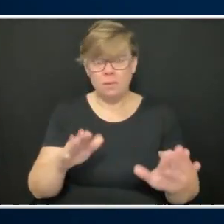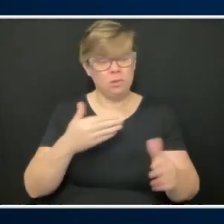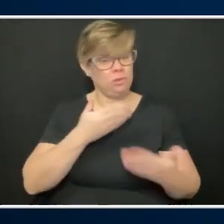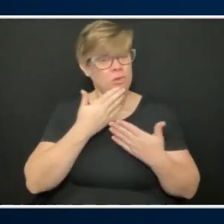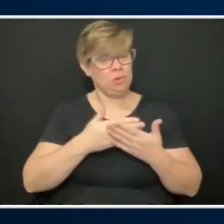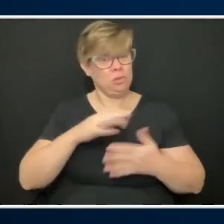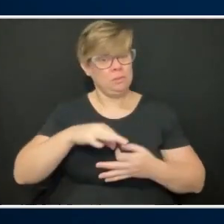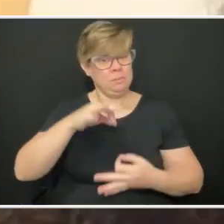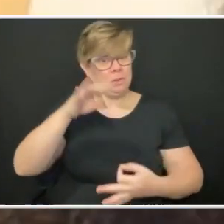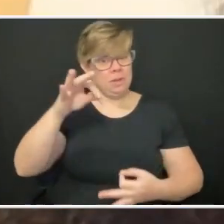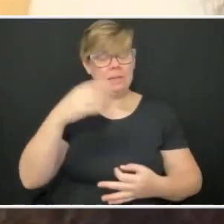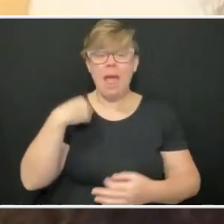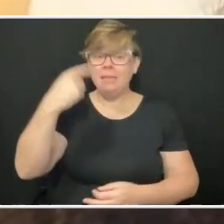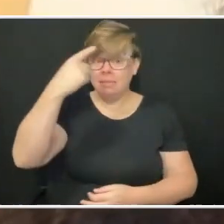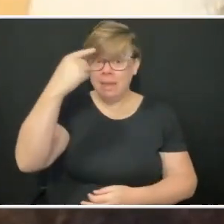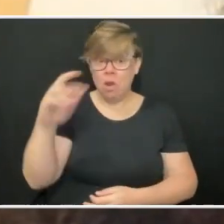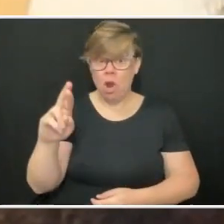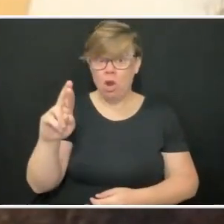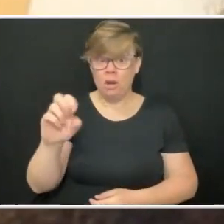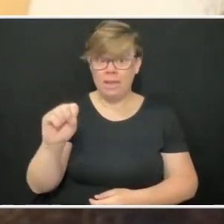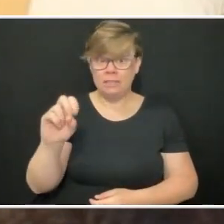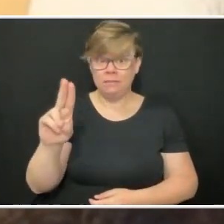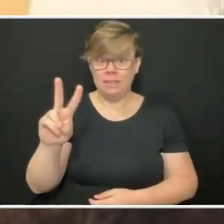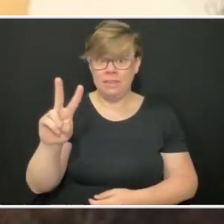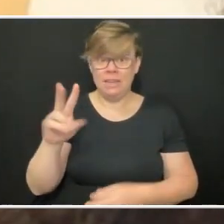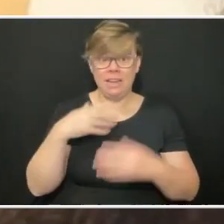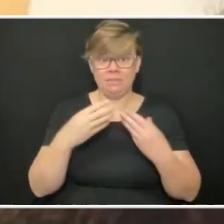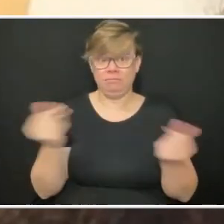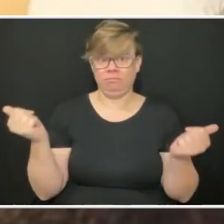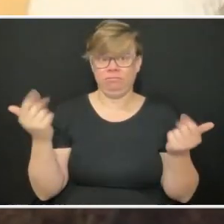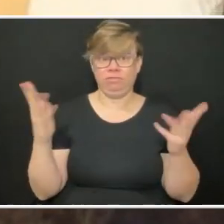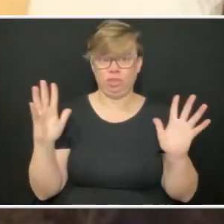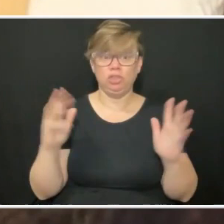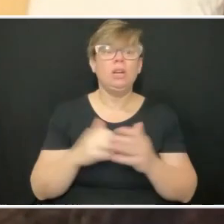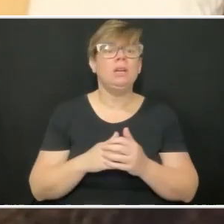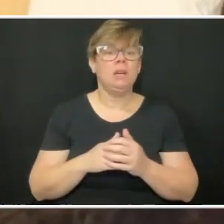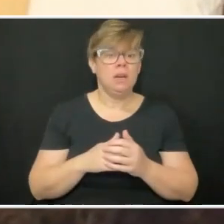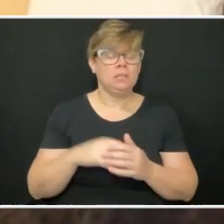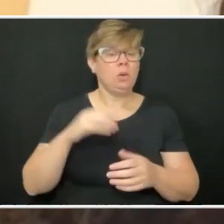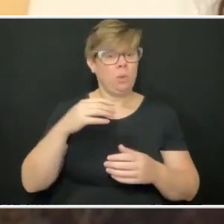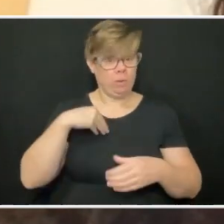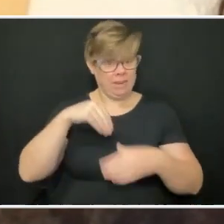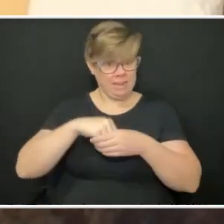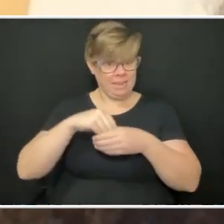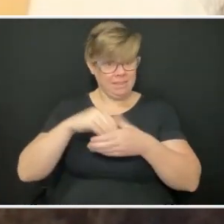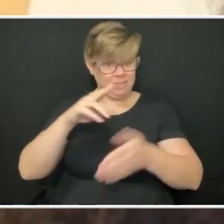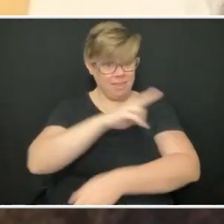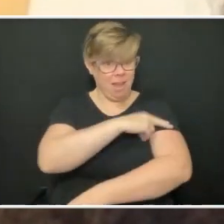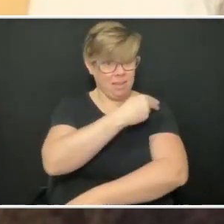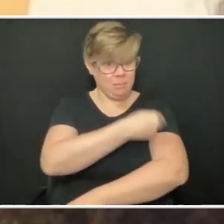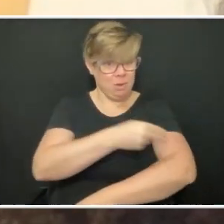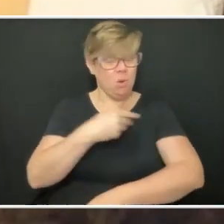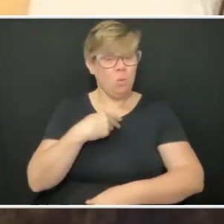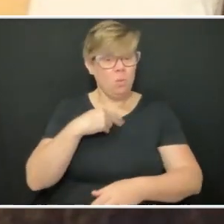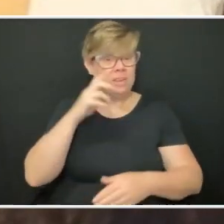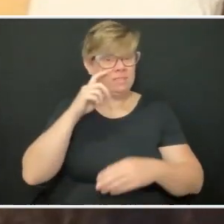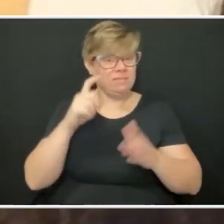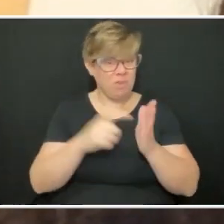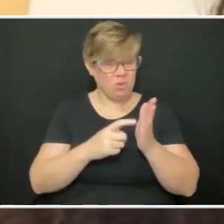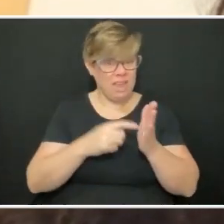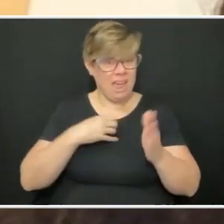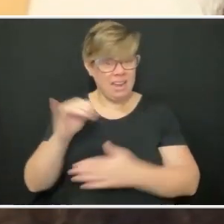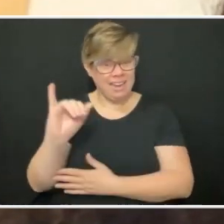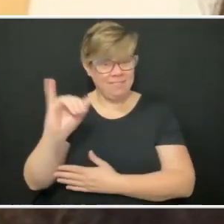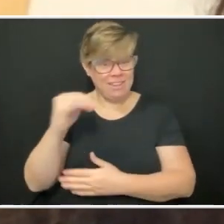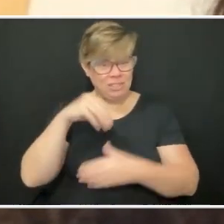spirits. I think the RSV has passed. So while we were in the hospital, we found that he had an infection in his bloodstream and central